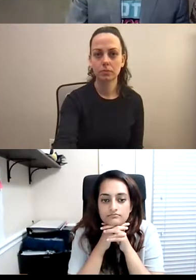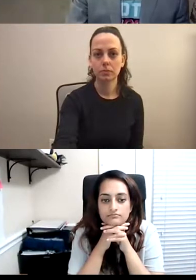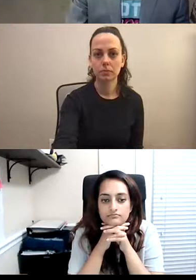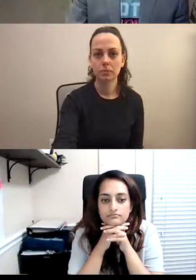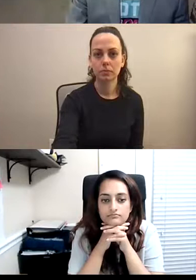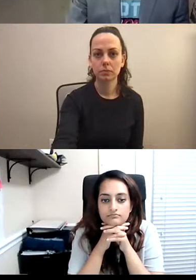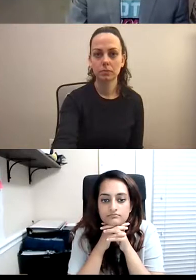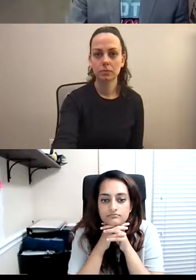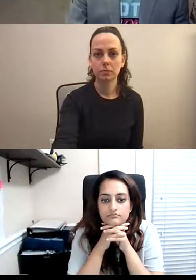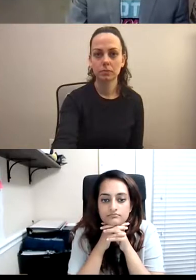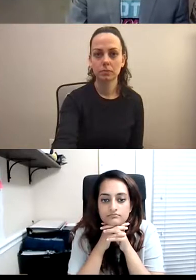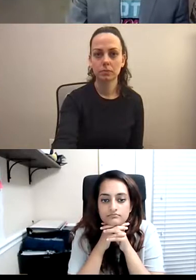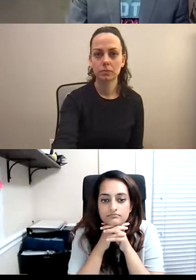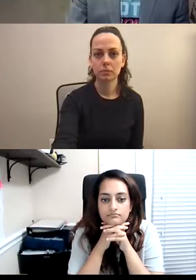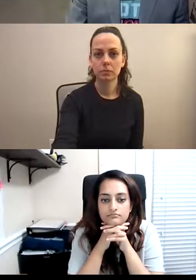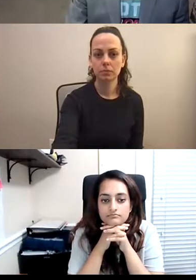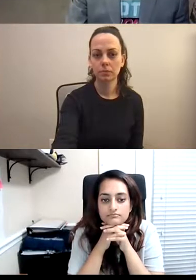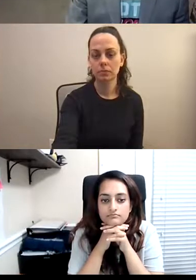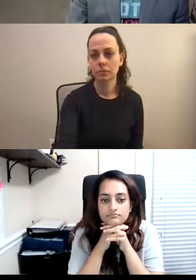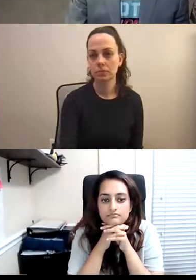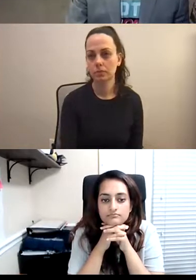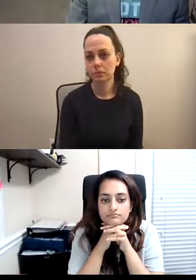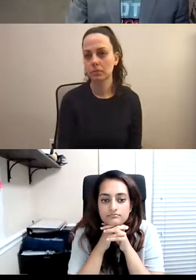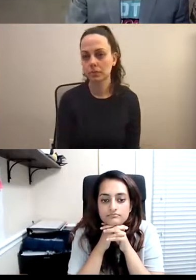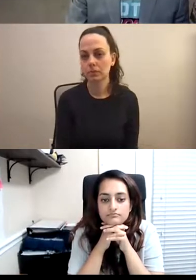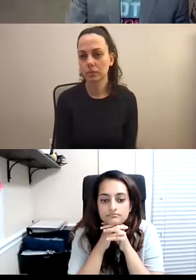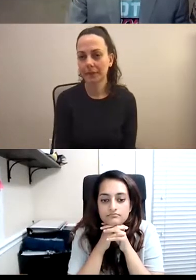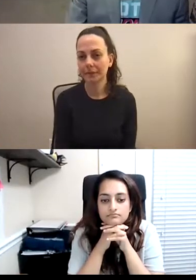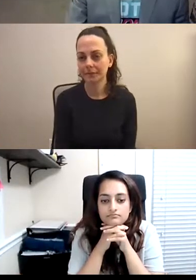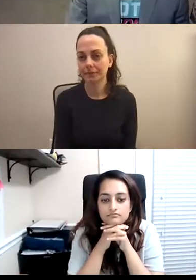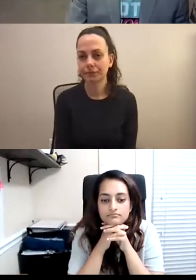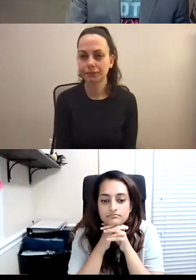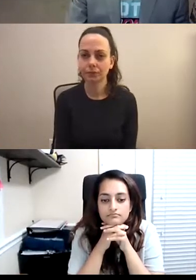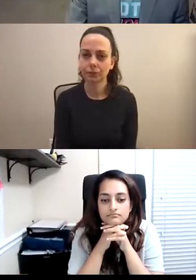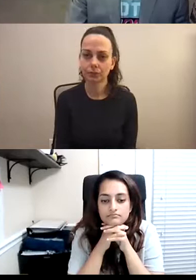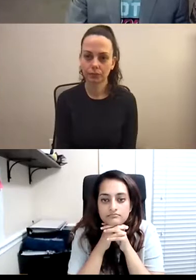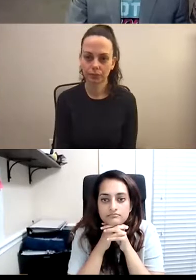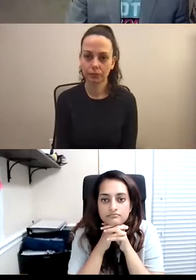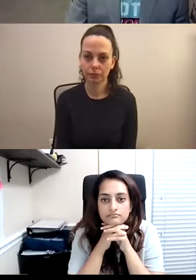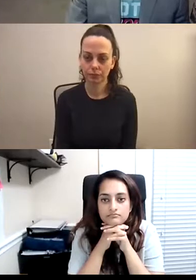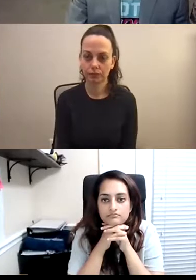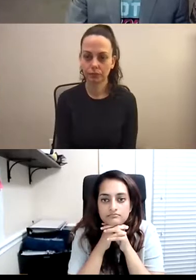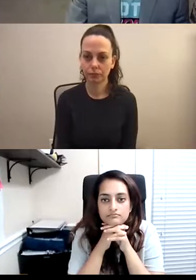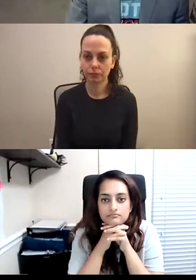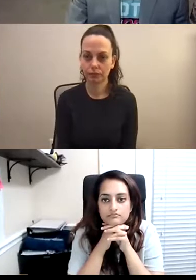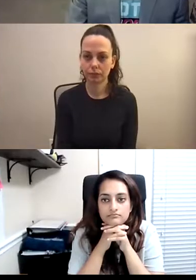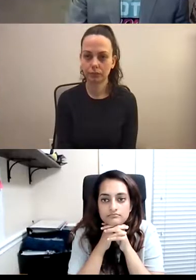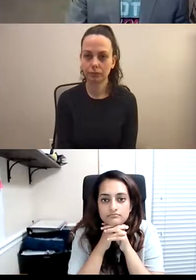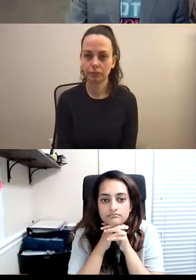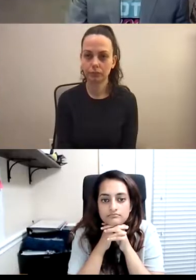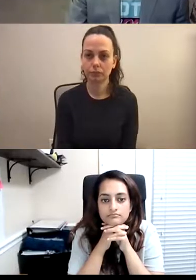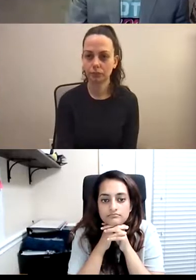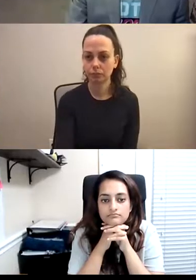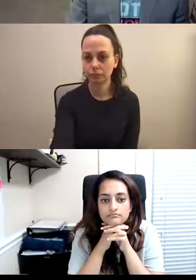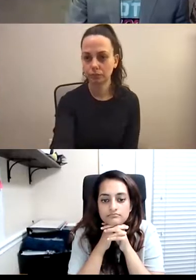like, don't do that to me. Don't do that to me, And it's like, it could be condescending at times, and it can